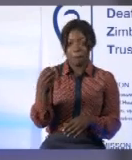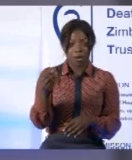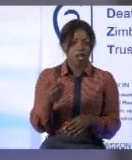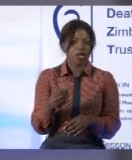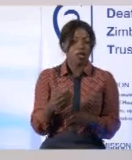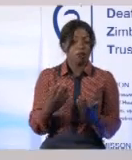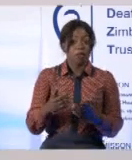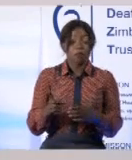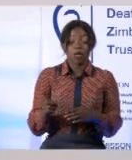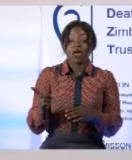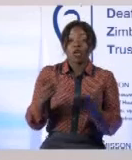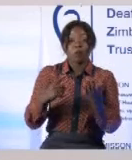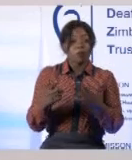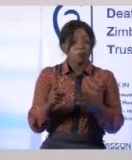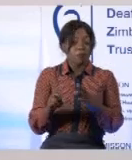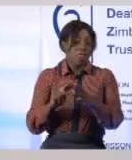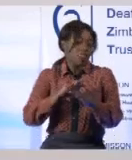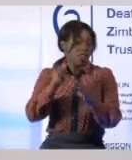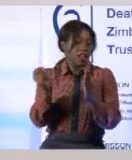100.